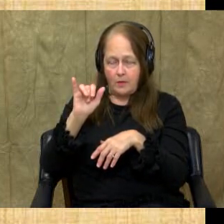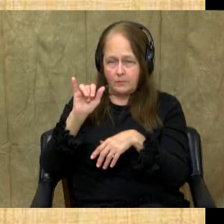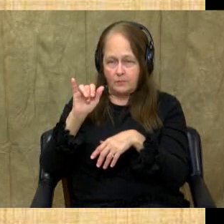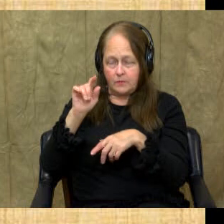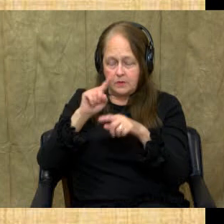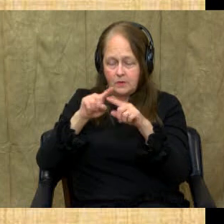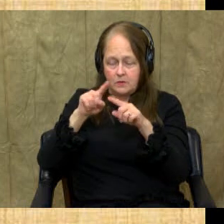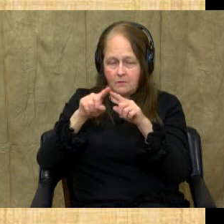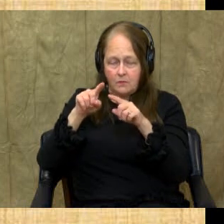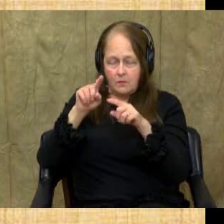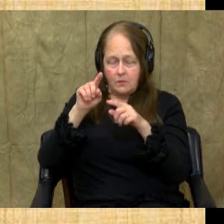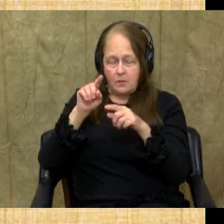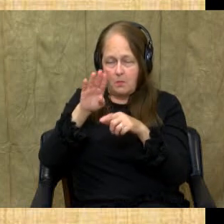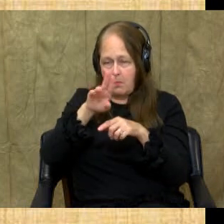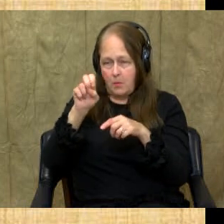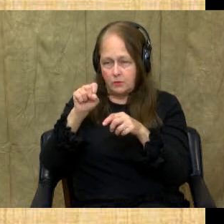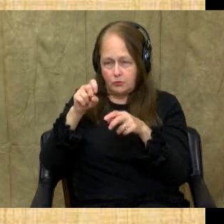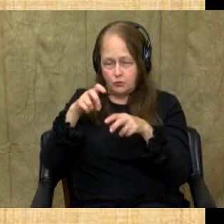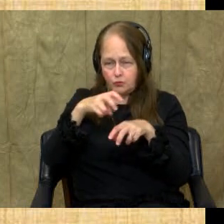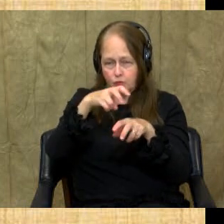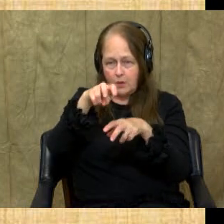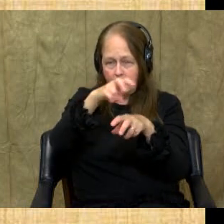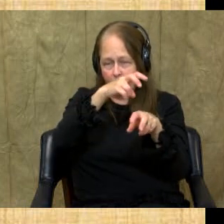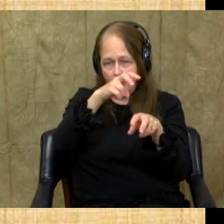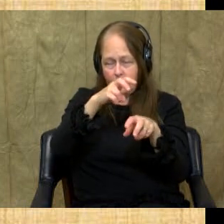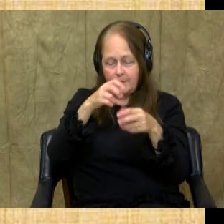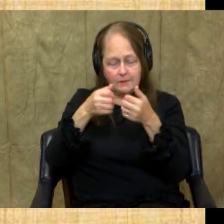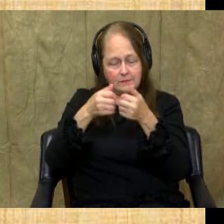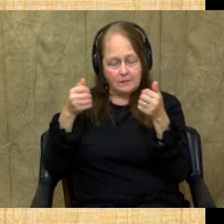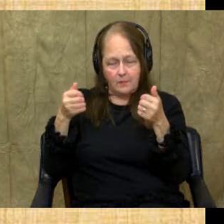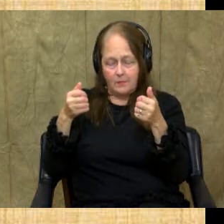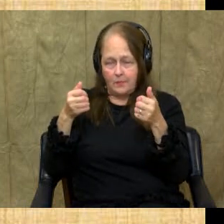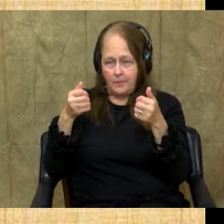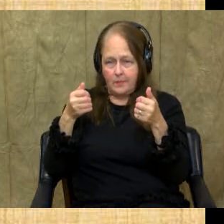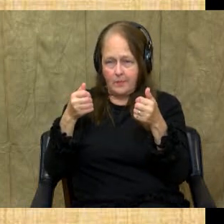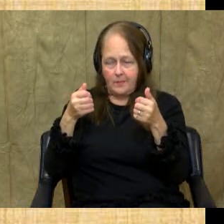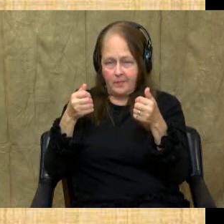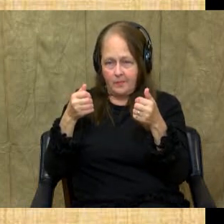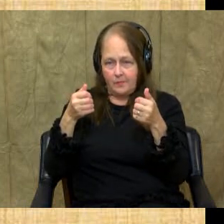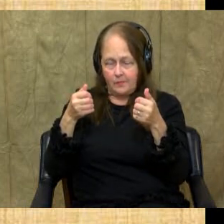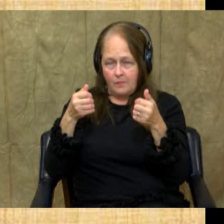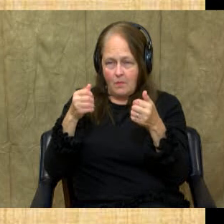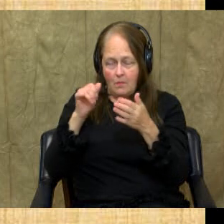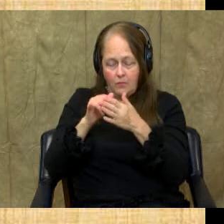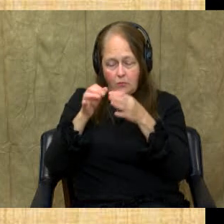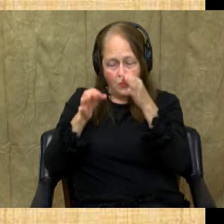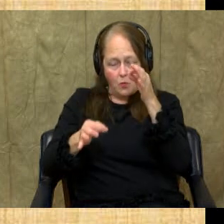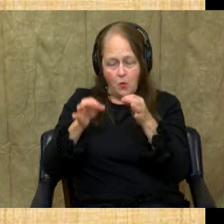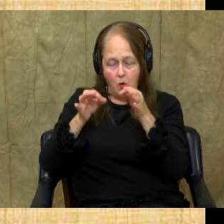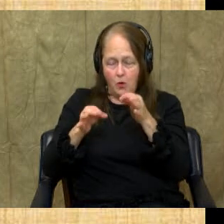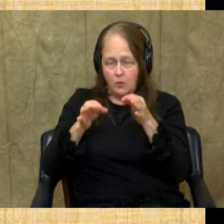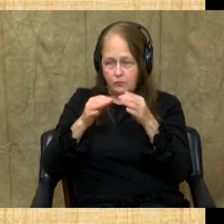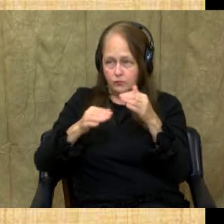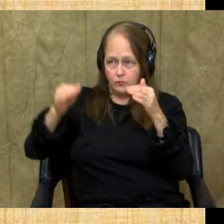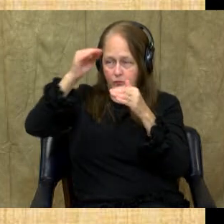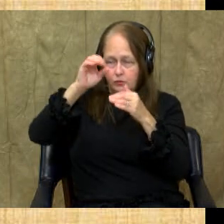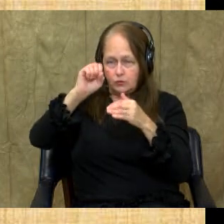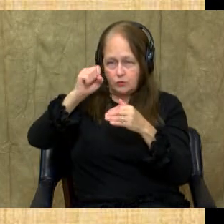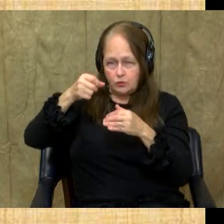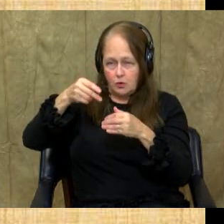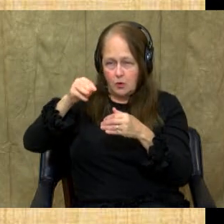discrimination. The Voting Rights Act of 1965, law protecting African Americans' voting